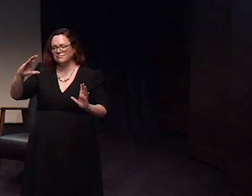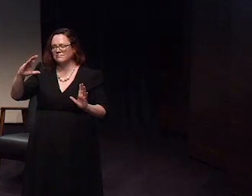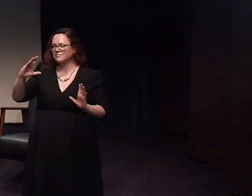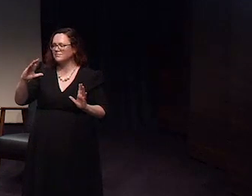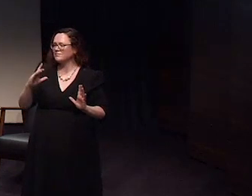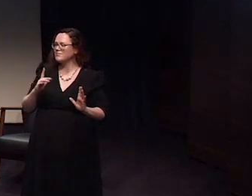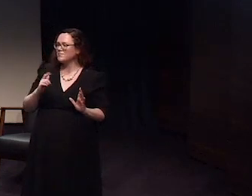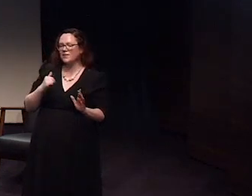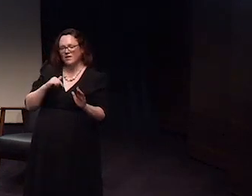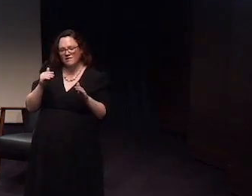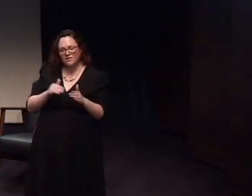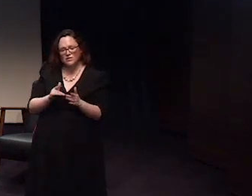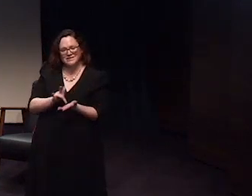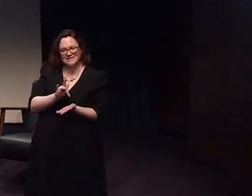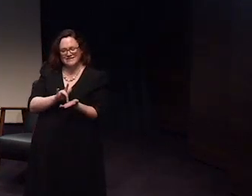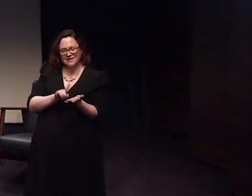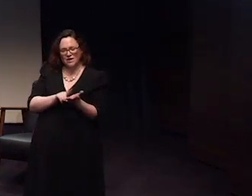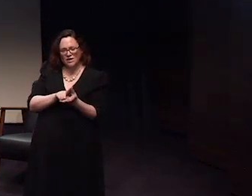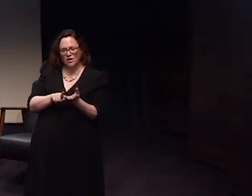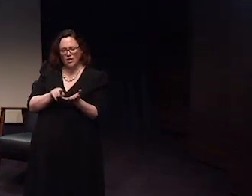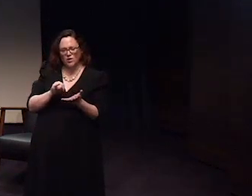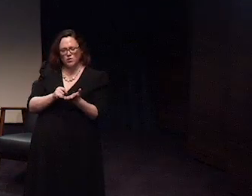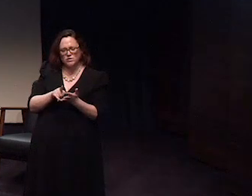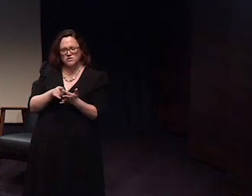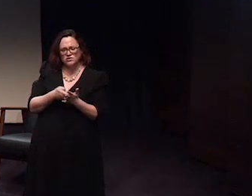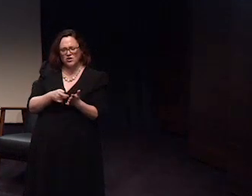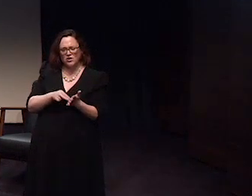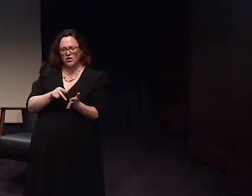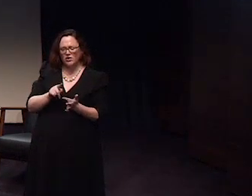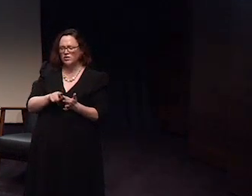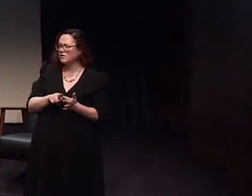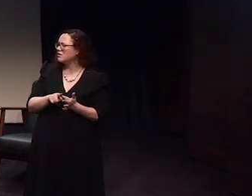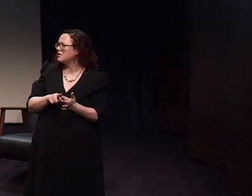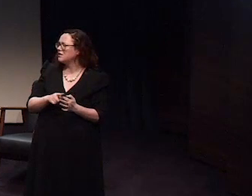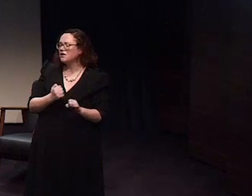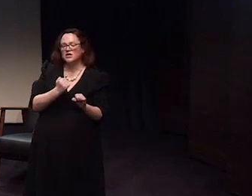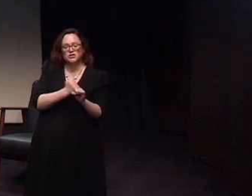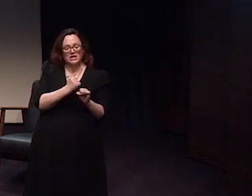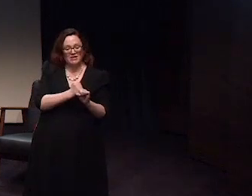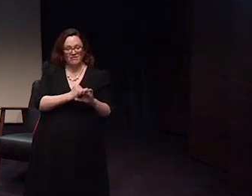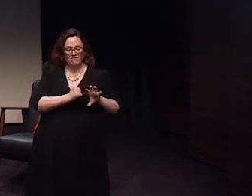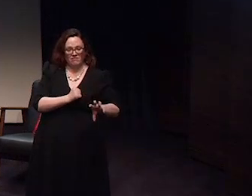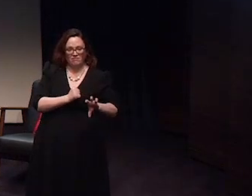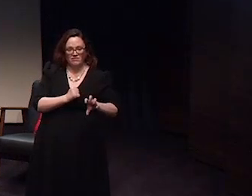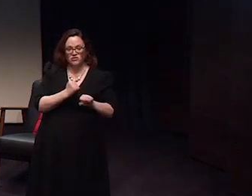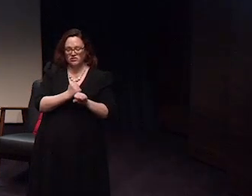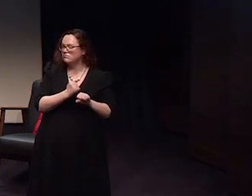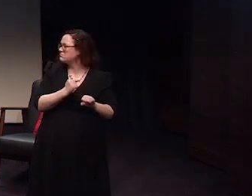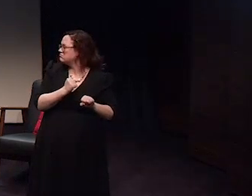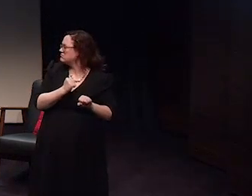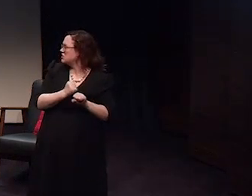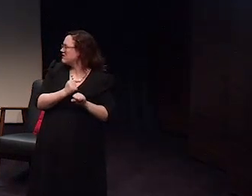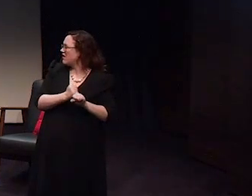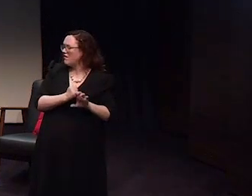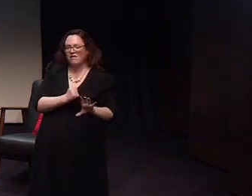city of Lausanne, capital of the state of Vaud, on this map. Geneva is surrounded by France, you can see, and there